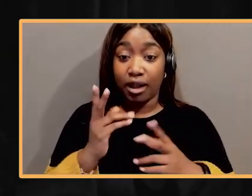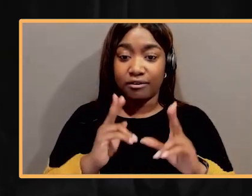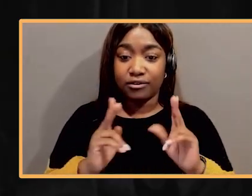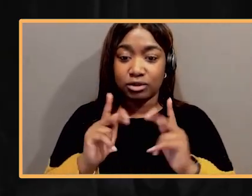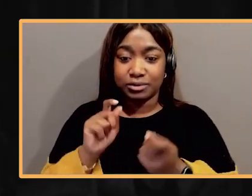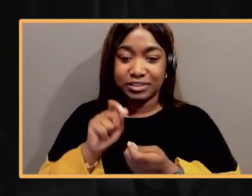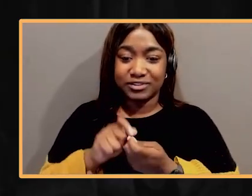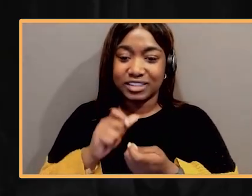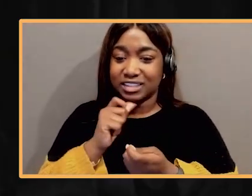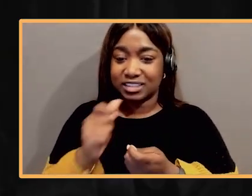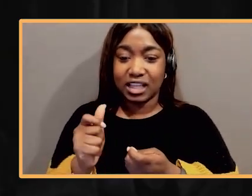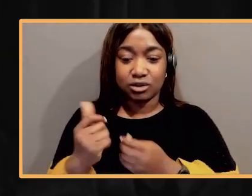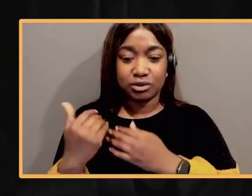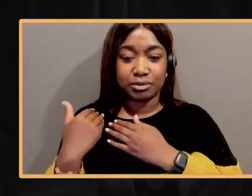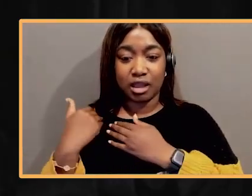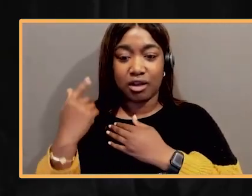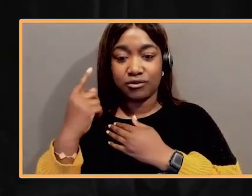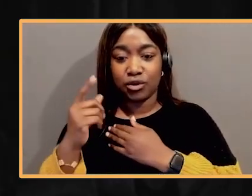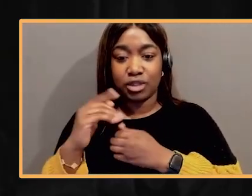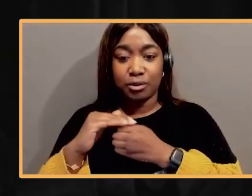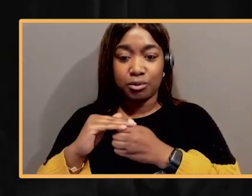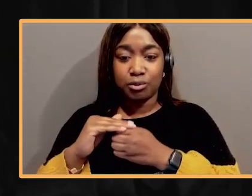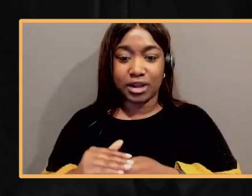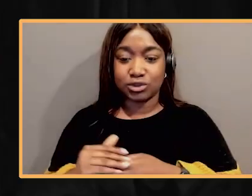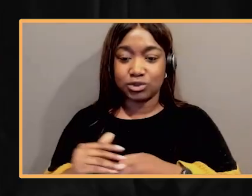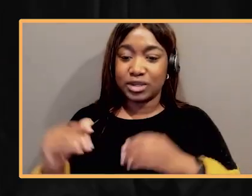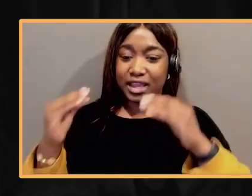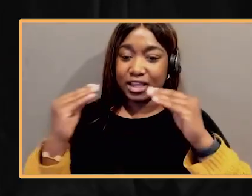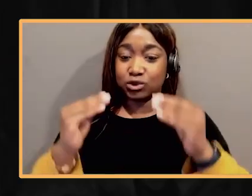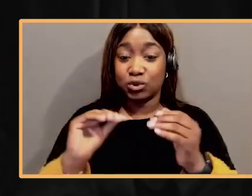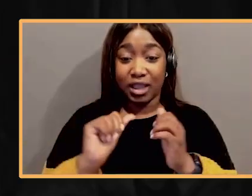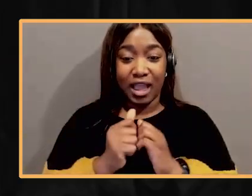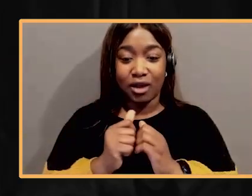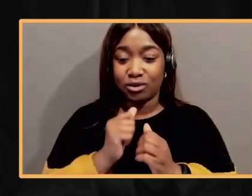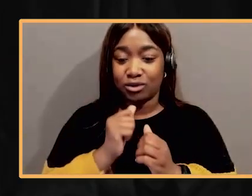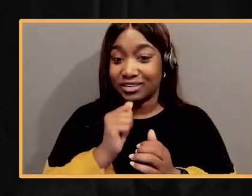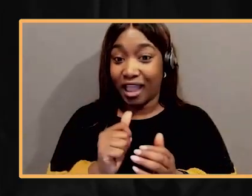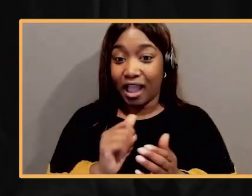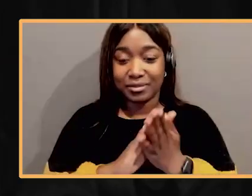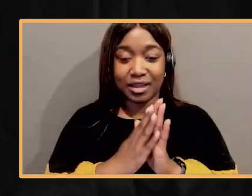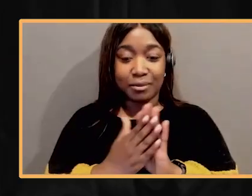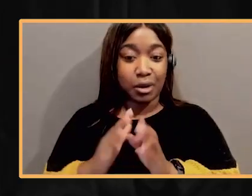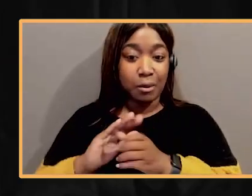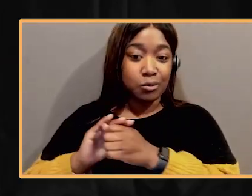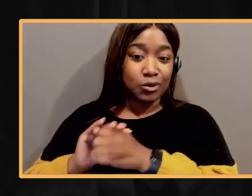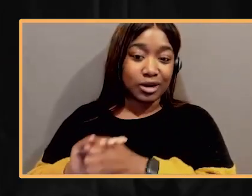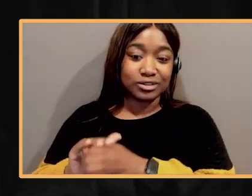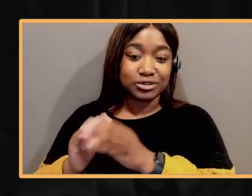of the oppressed to educate you on how to not be an oppressor. Yeah. Right? So like,